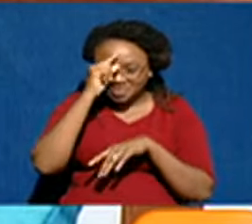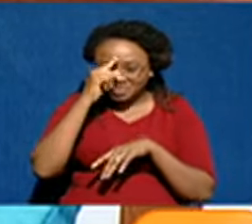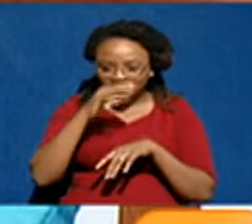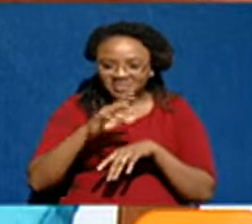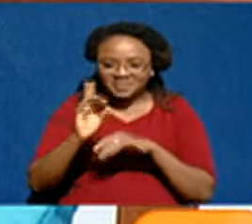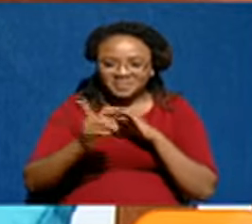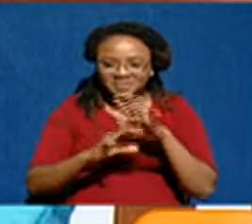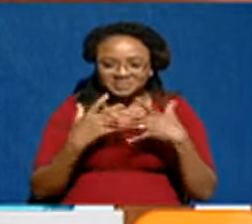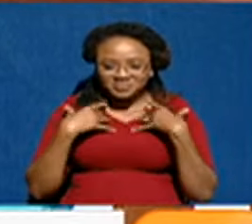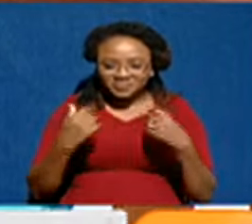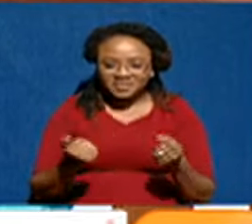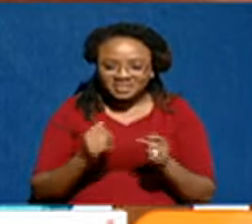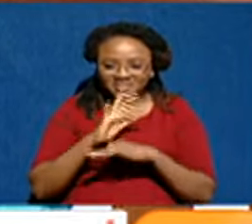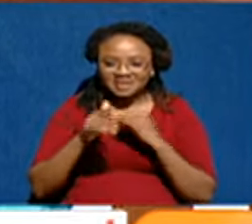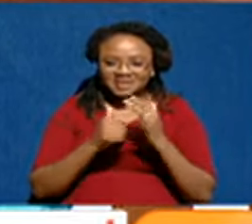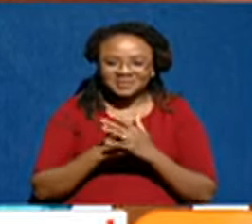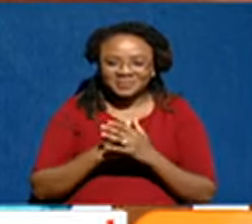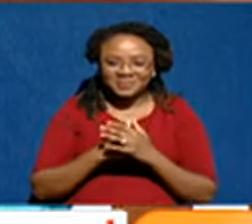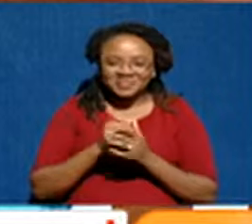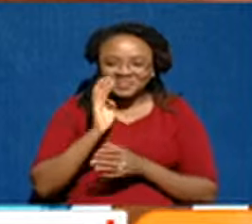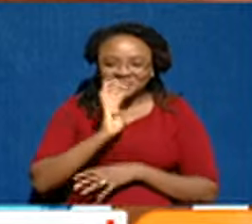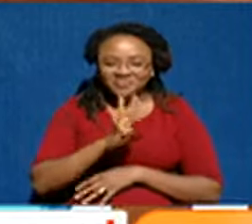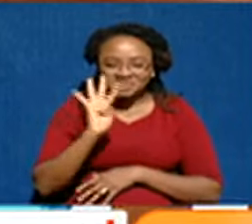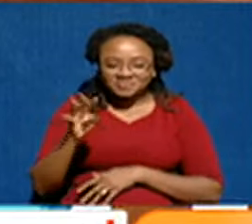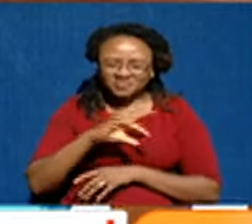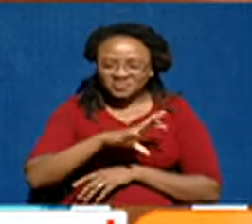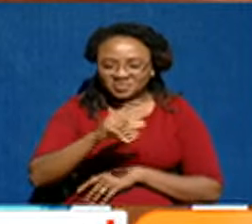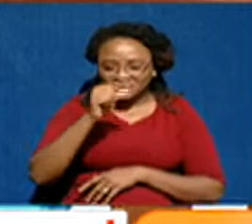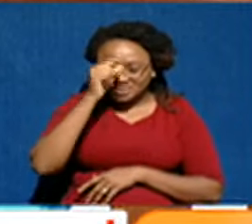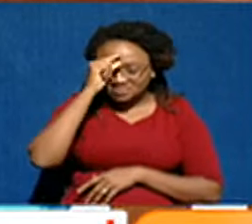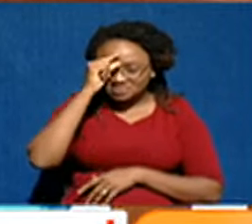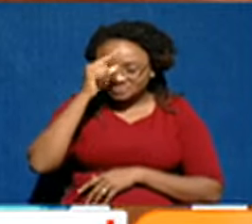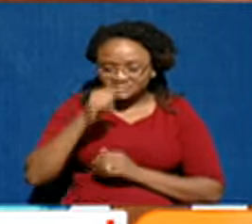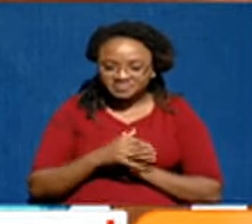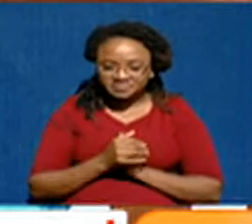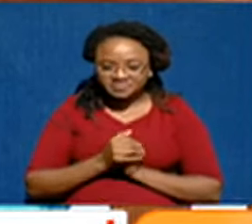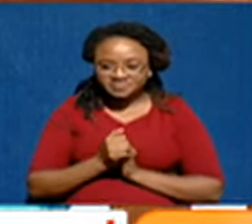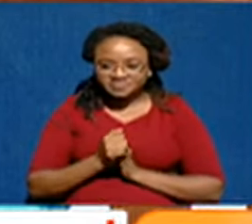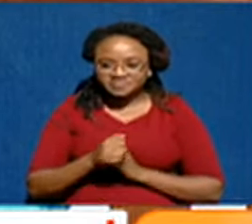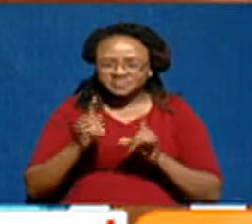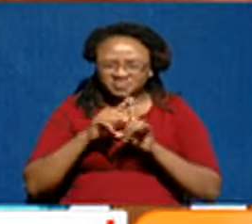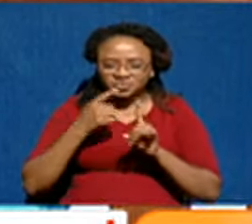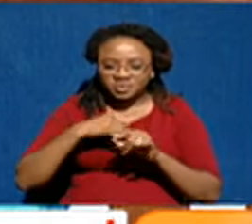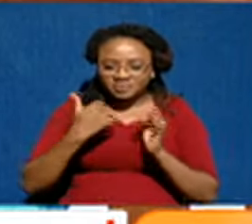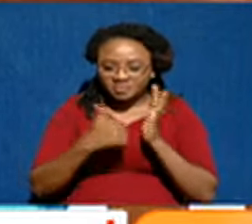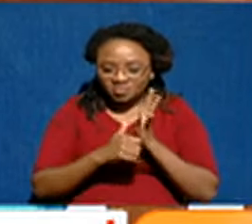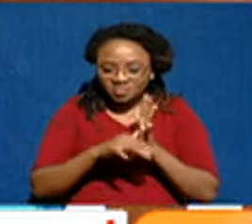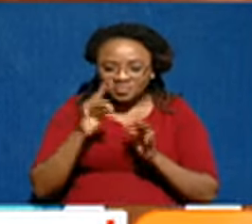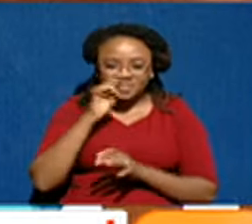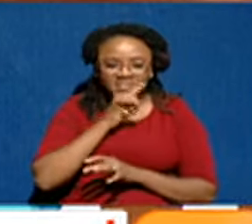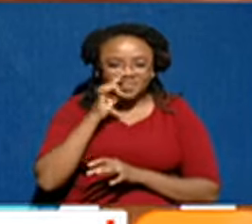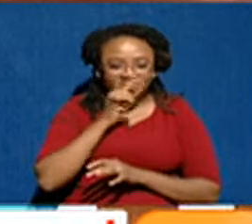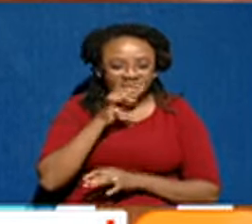44 county governments who have not signed the recognition agreement to sign the agreement. We also have an issue with the risk allowance.